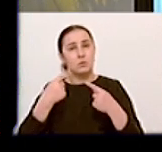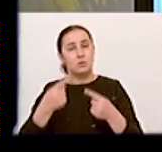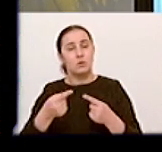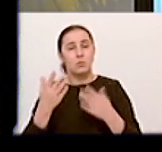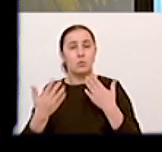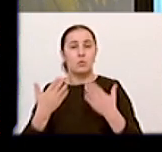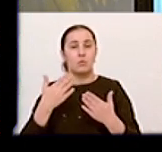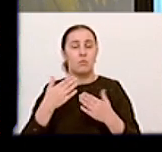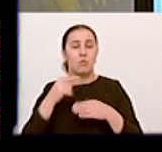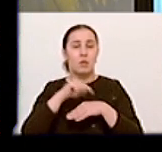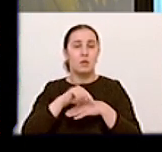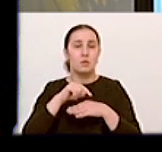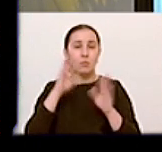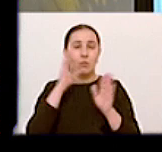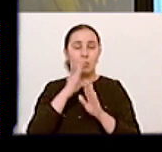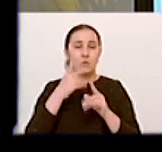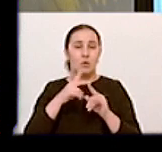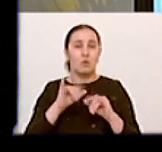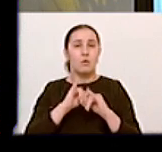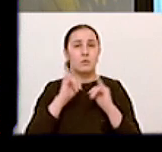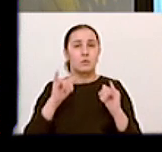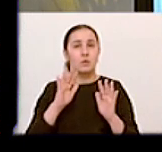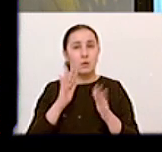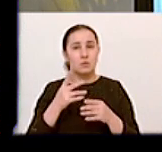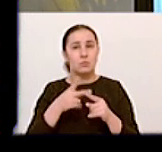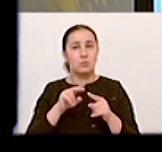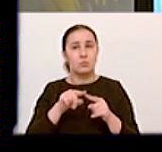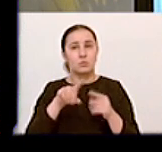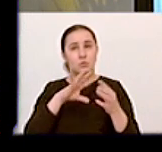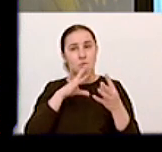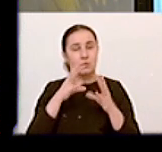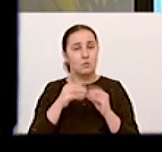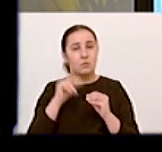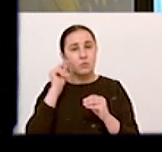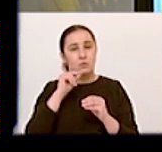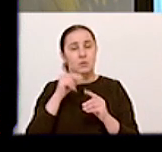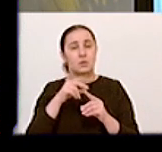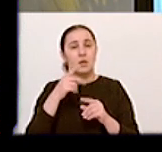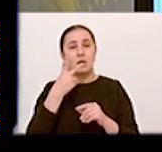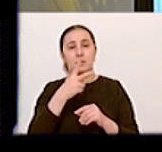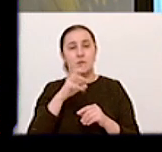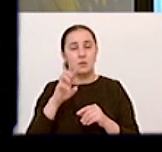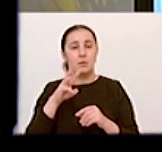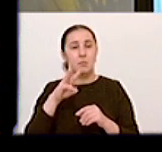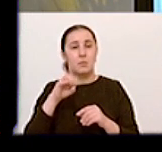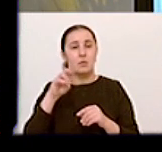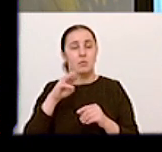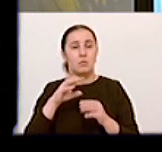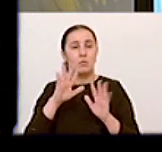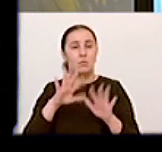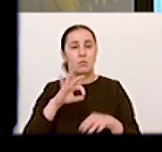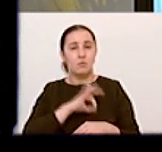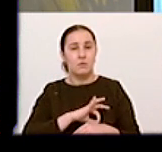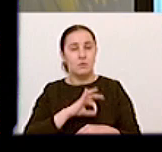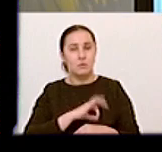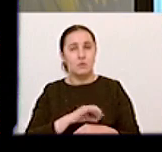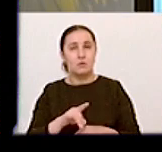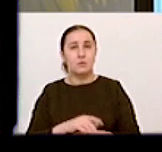yoki bo'lmasam tashqi muhit ta'sirida orttiriladimi? Shu jarayonlarni o'rganishda egizaklar metodidan keng